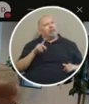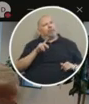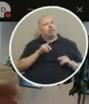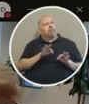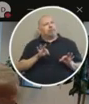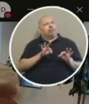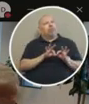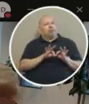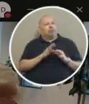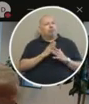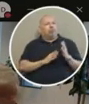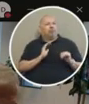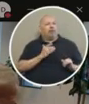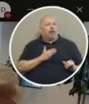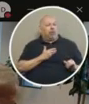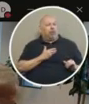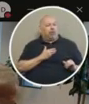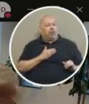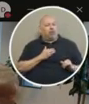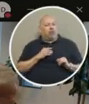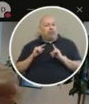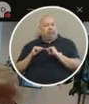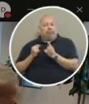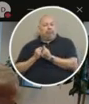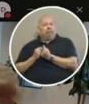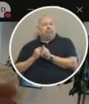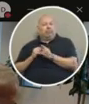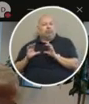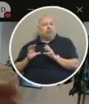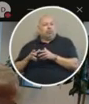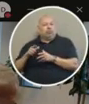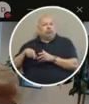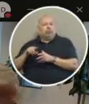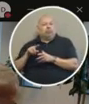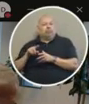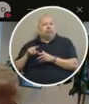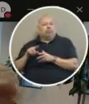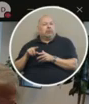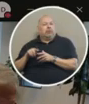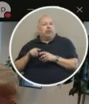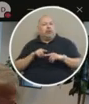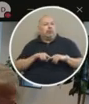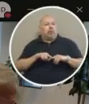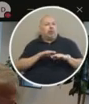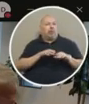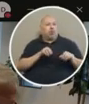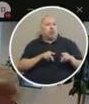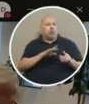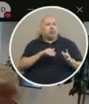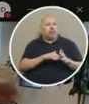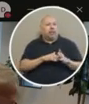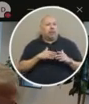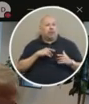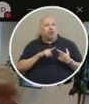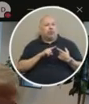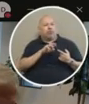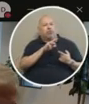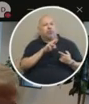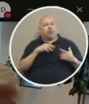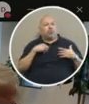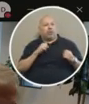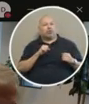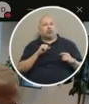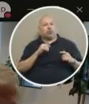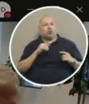key part of the task force that we formed right now. We've really been leaning on the Opportunity Center, the Rescue Mission, and the